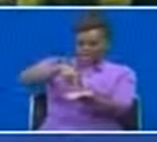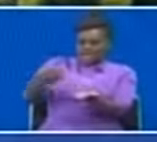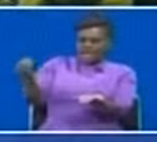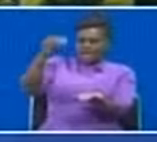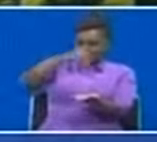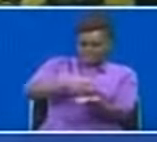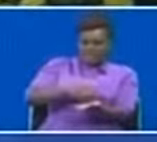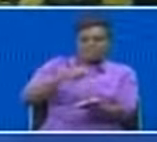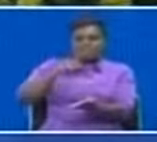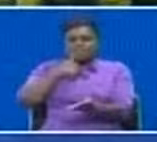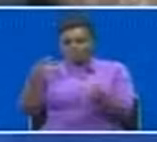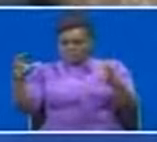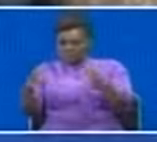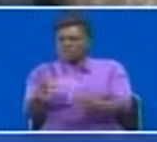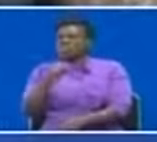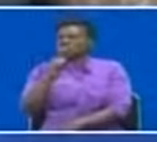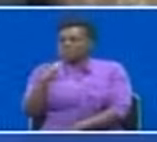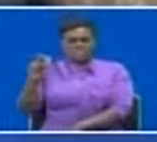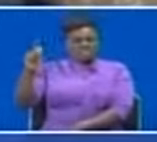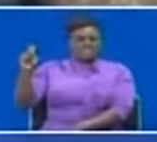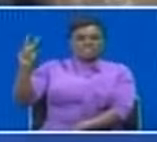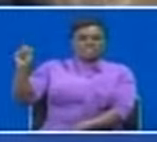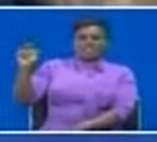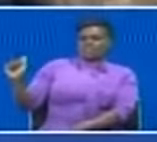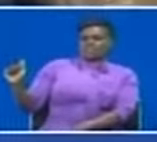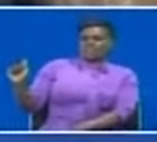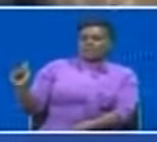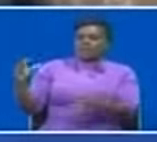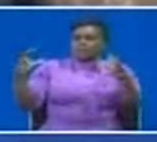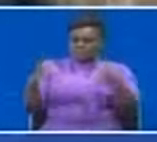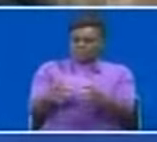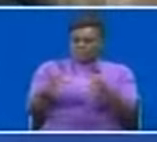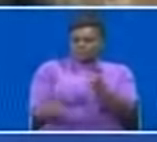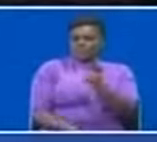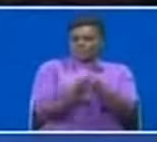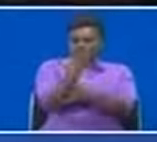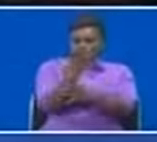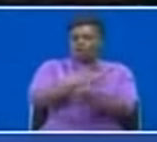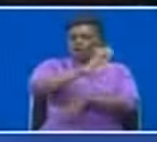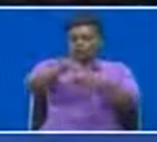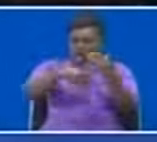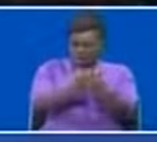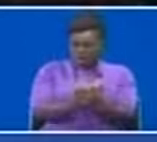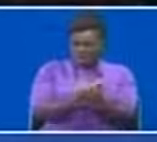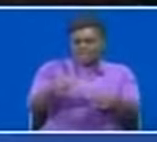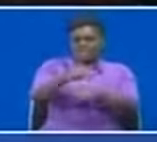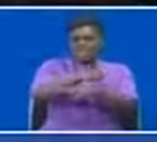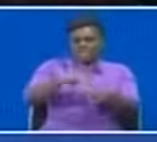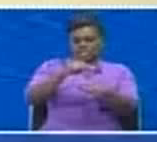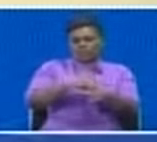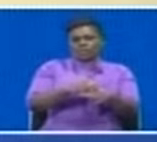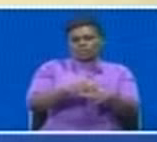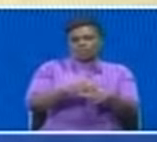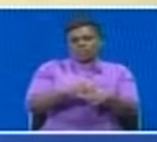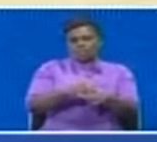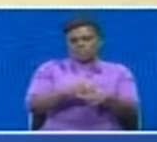in 2017 and not TNA, says the party will be rolled out to all corners of the nation immediately.